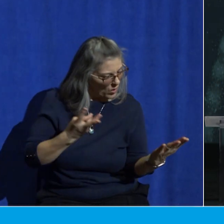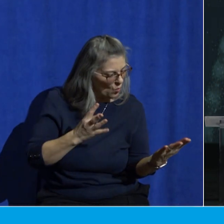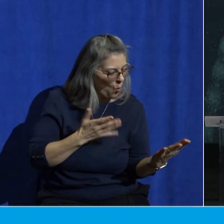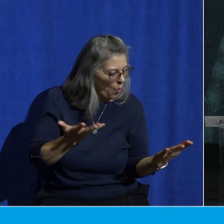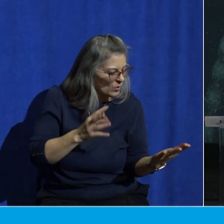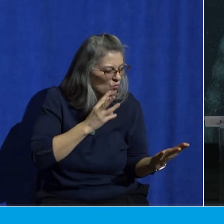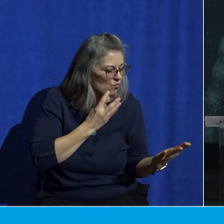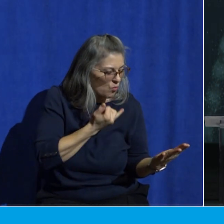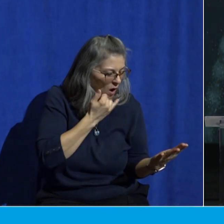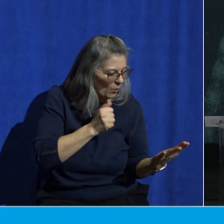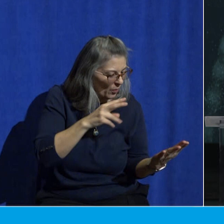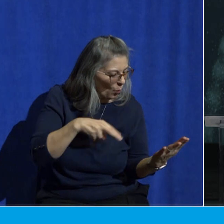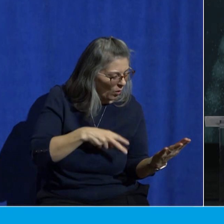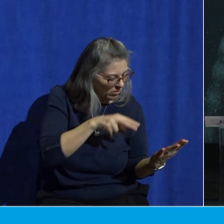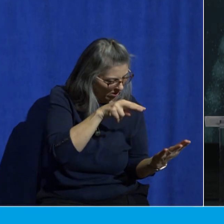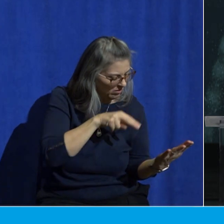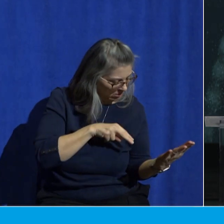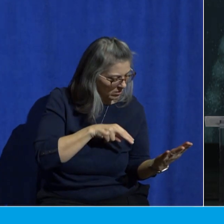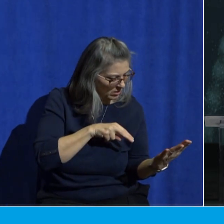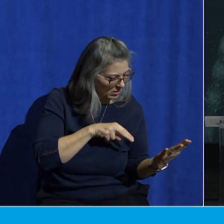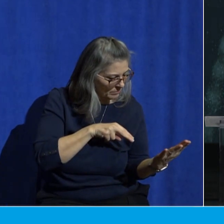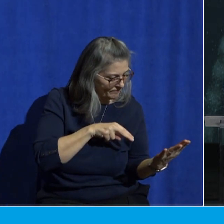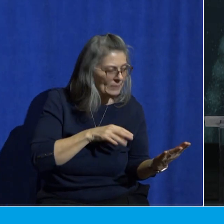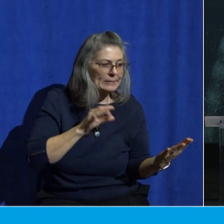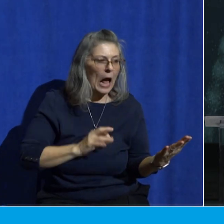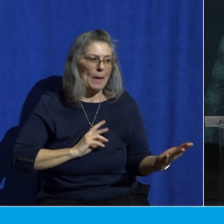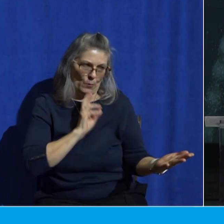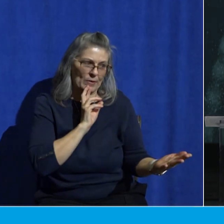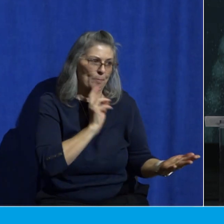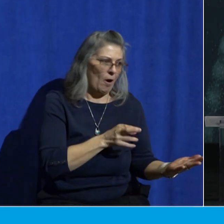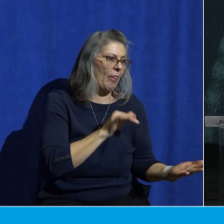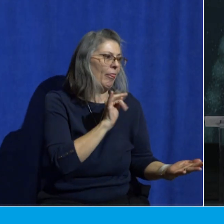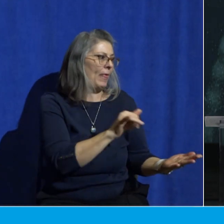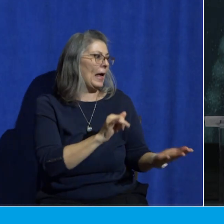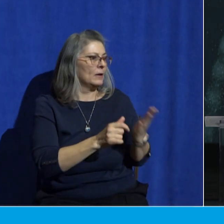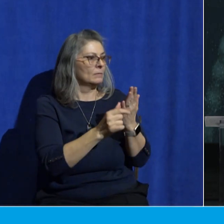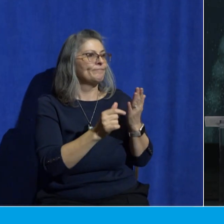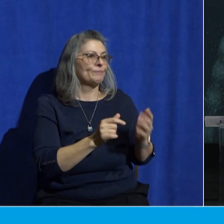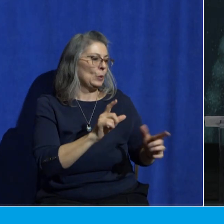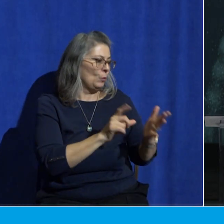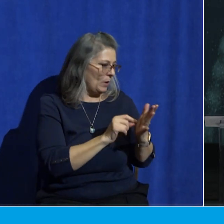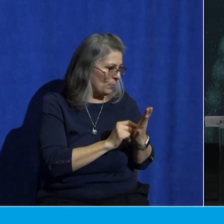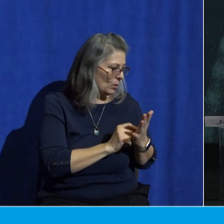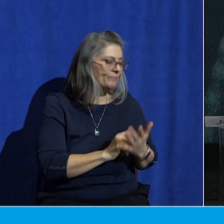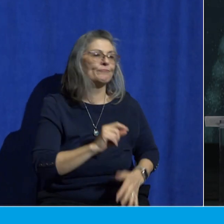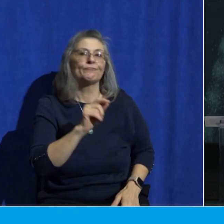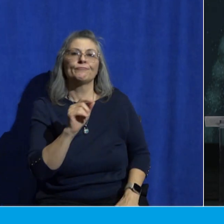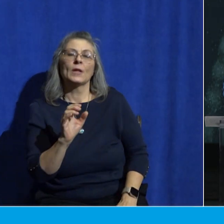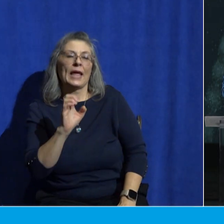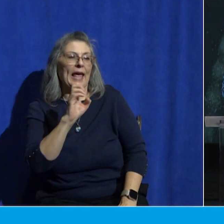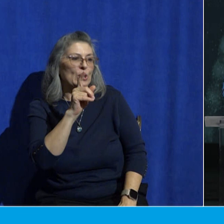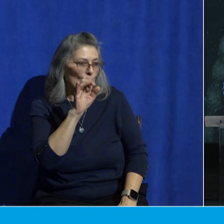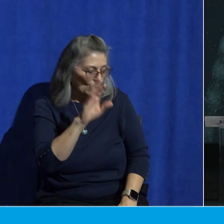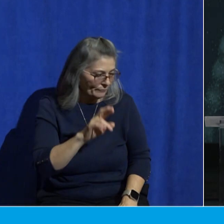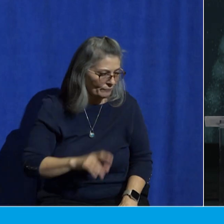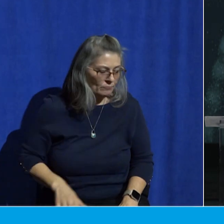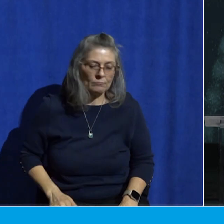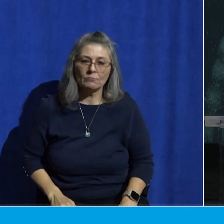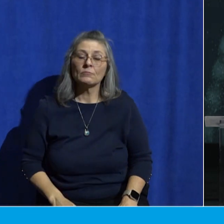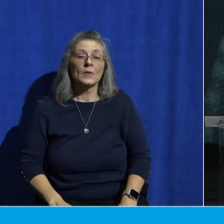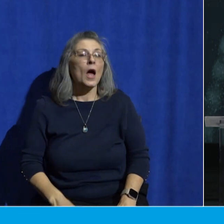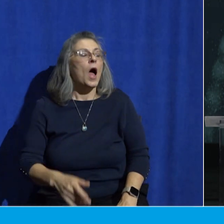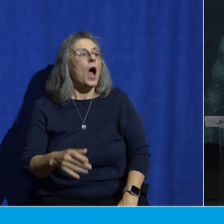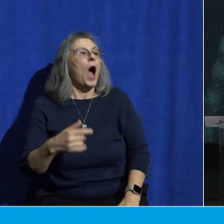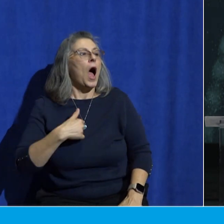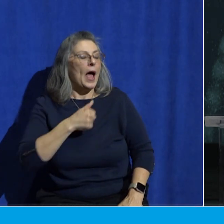editor with a short note that said, "Dear sir, I am yours truly, G.K.